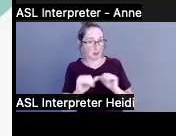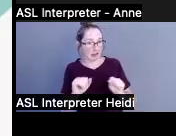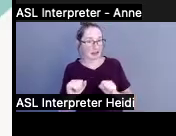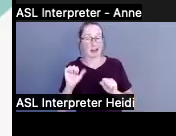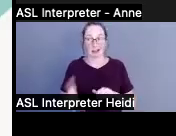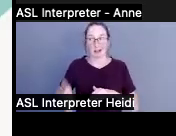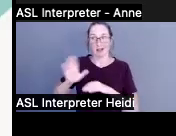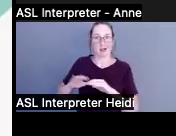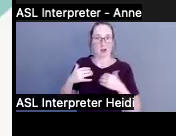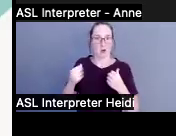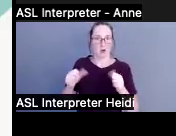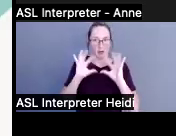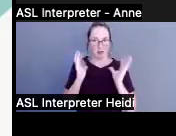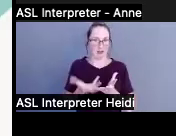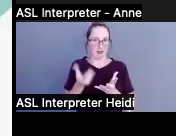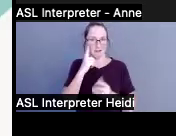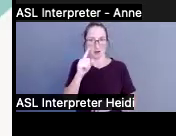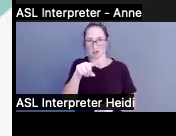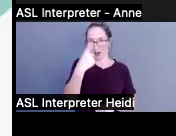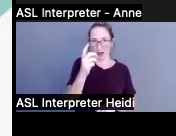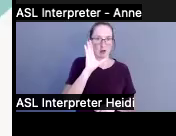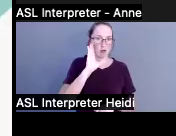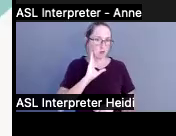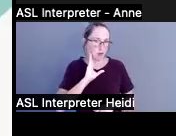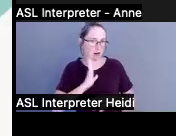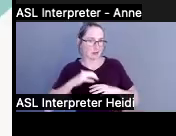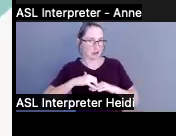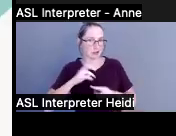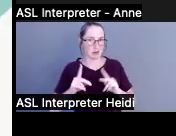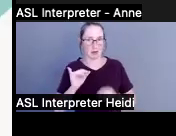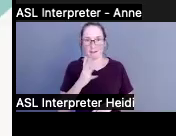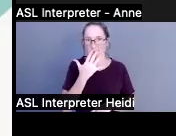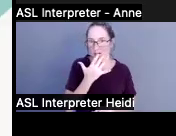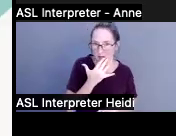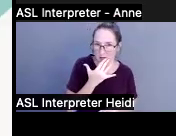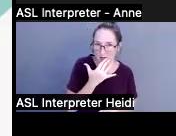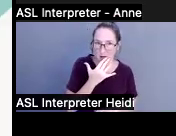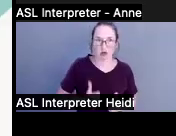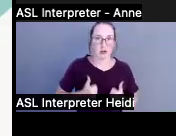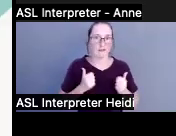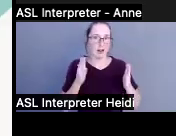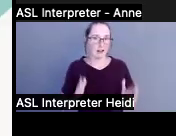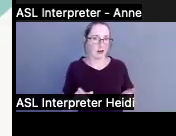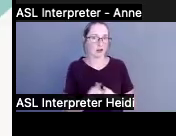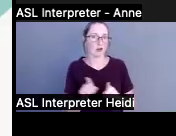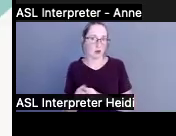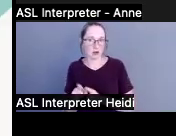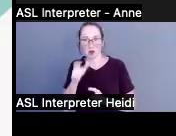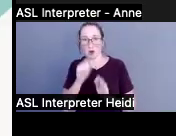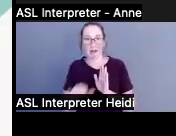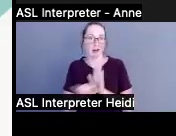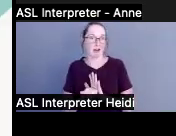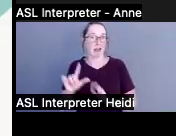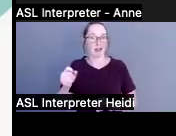increase well-being for Black, Brown, Indigenous people of color, survivors, as well as survivors who identify